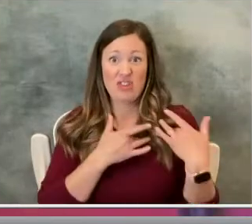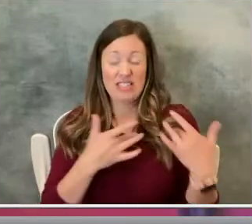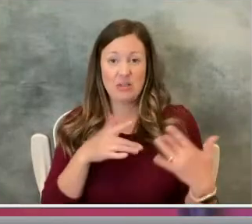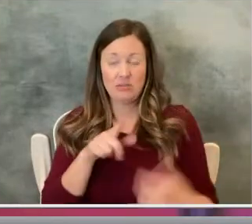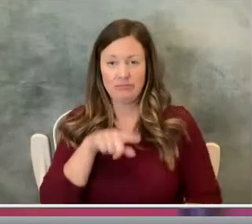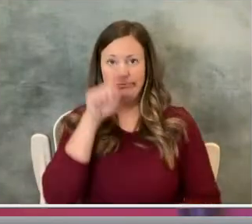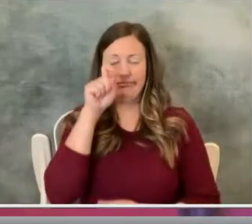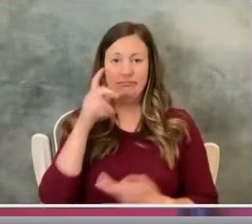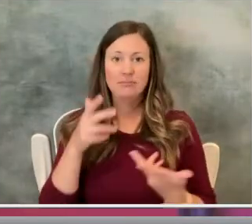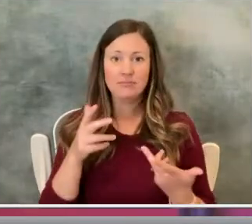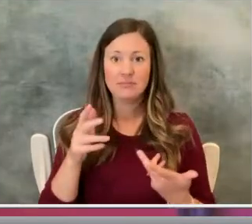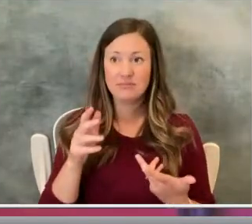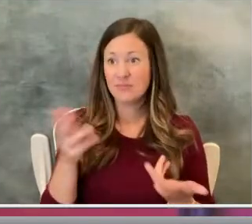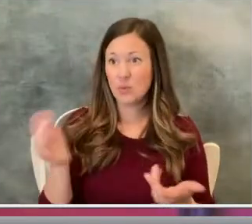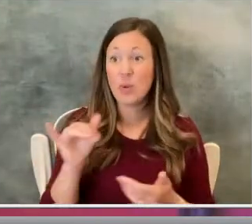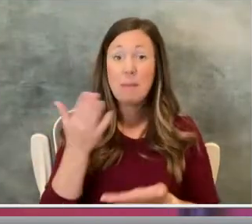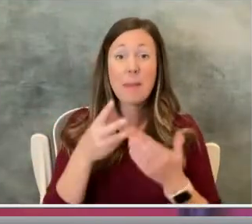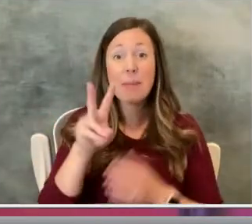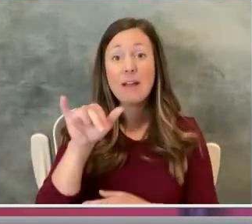encountered, some